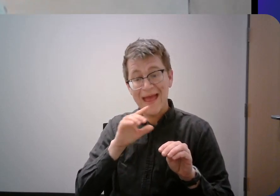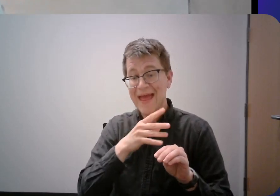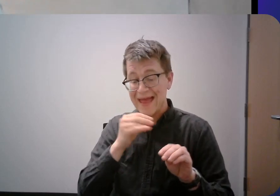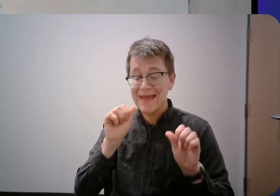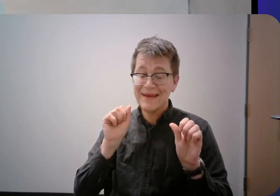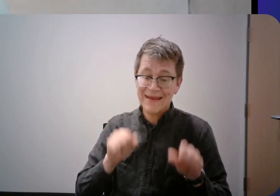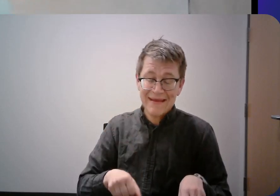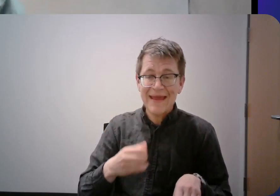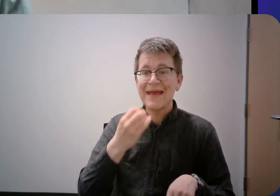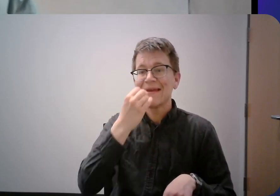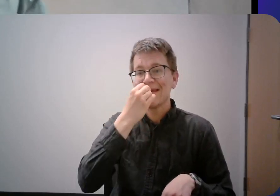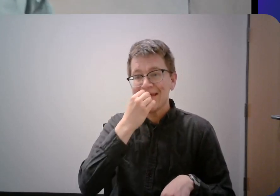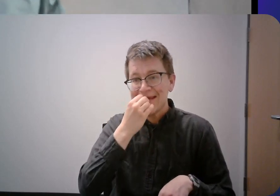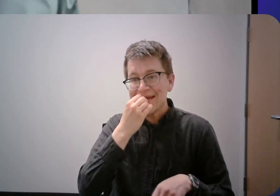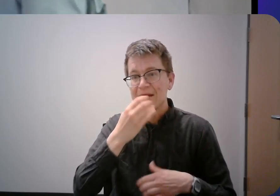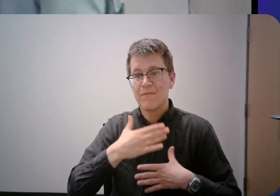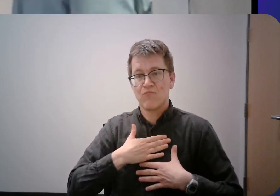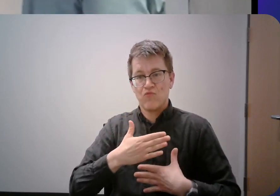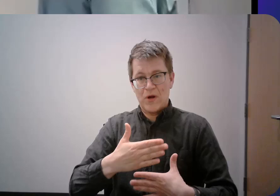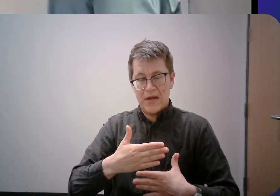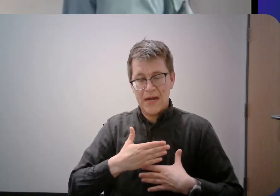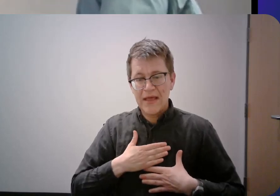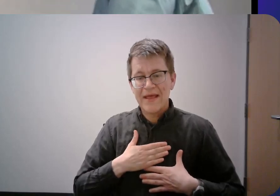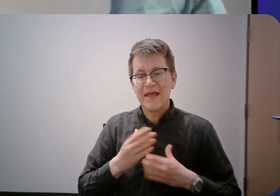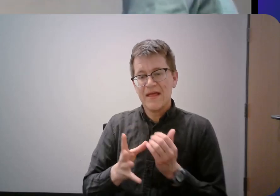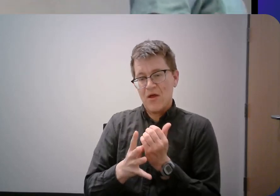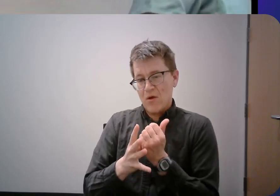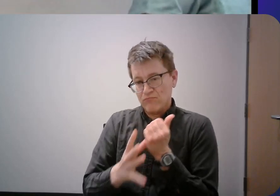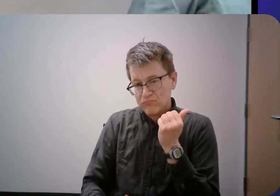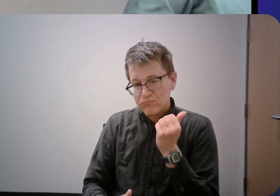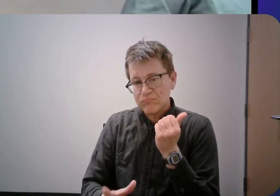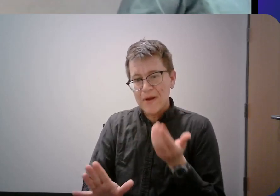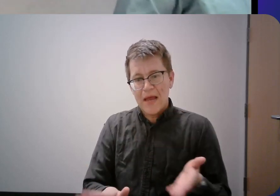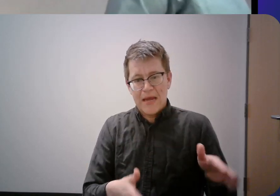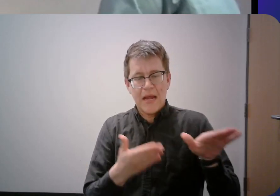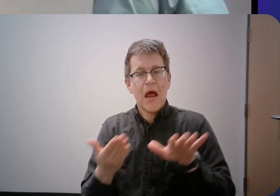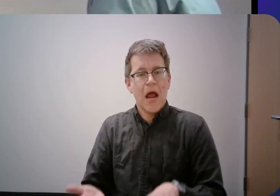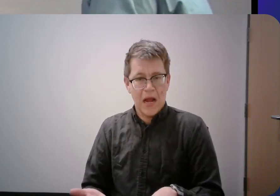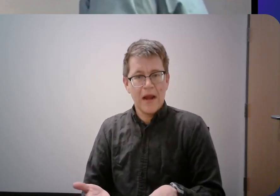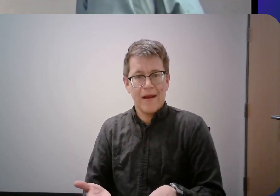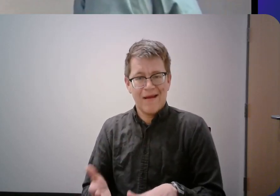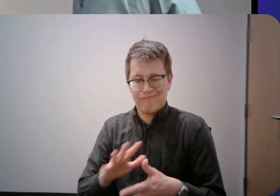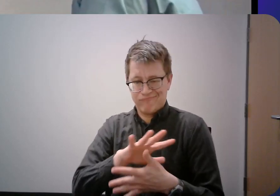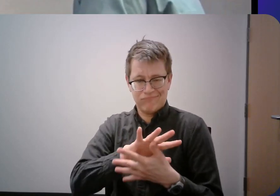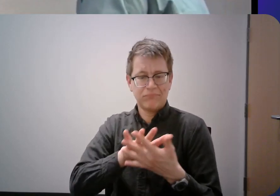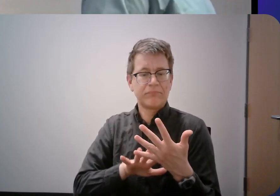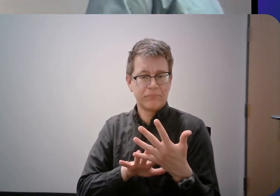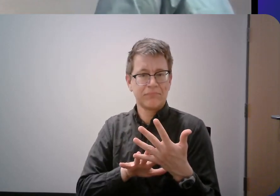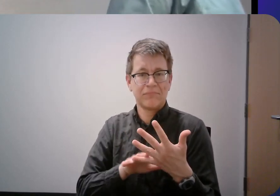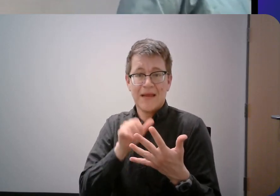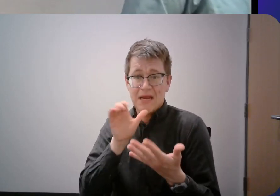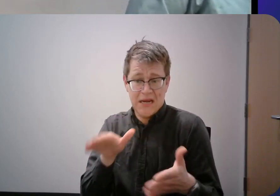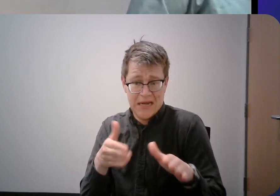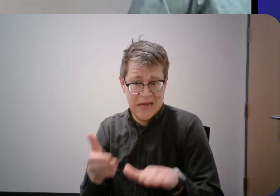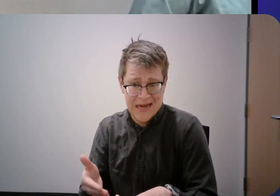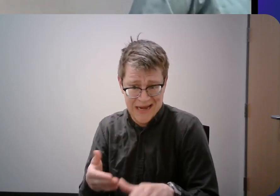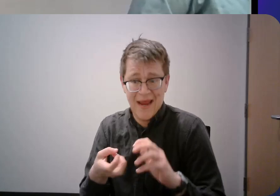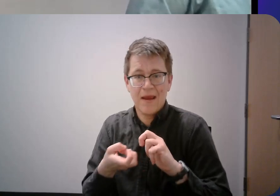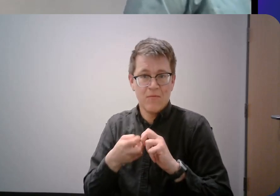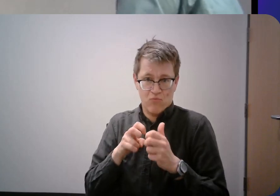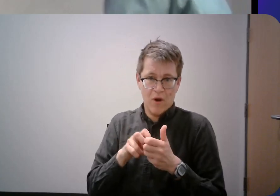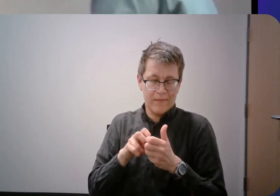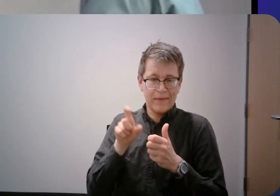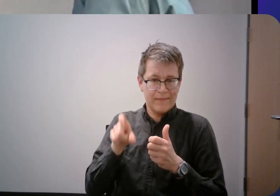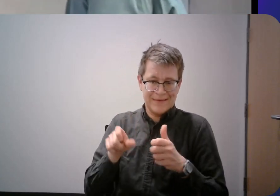When we talk about regular cells in the human body or any kind of a body, animal, cells that don't die mean cancer.